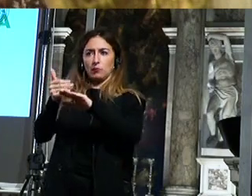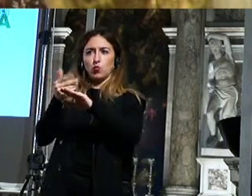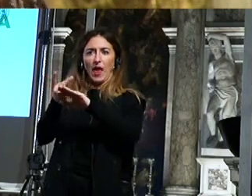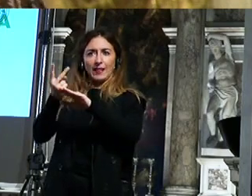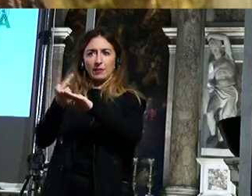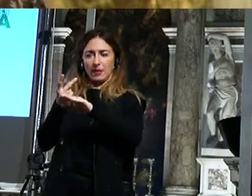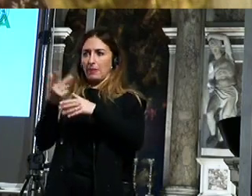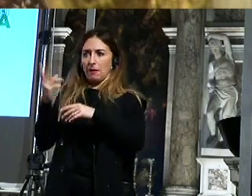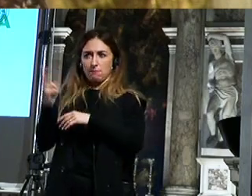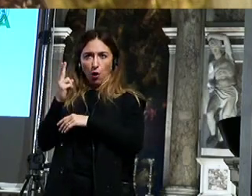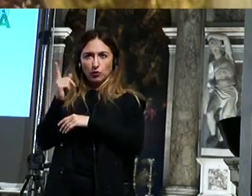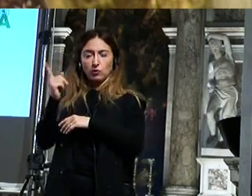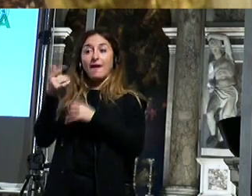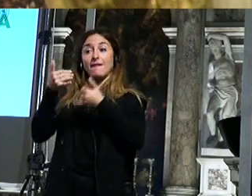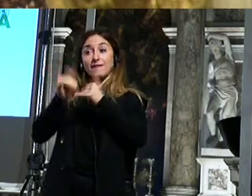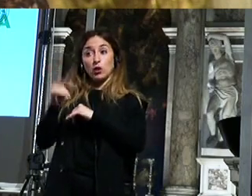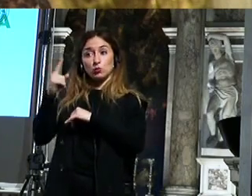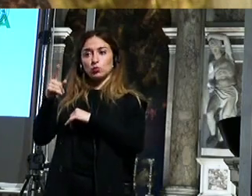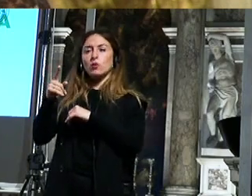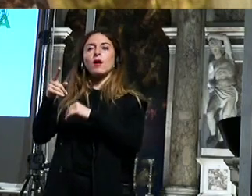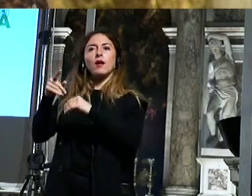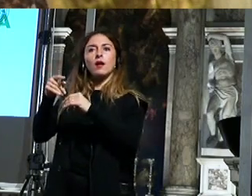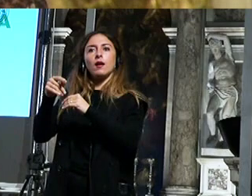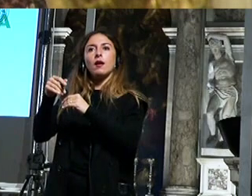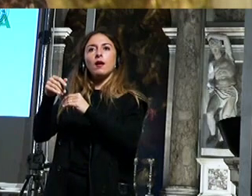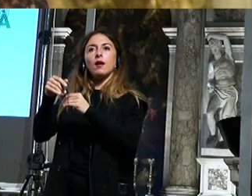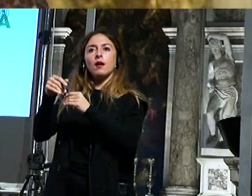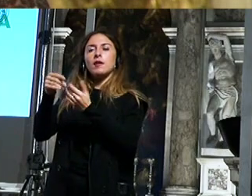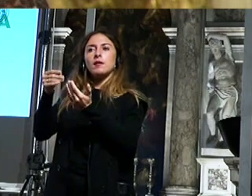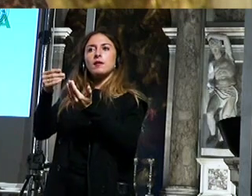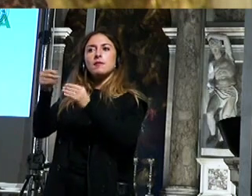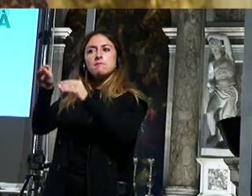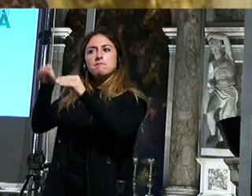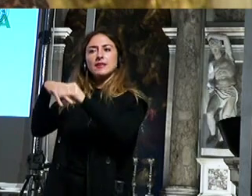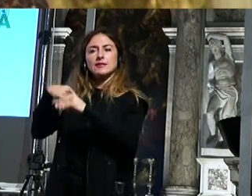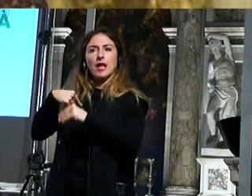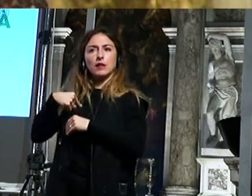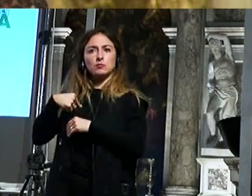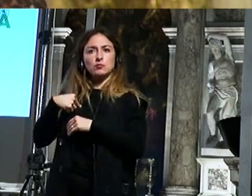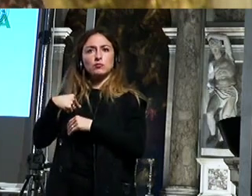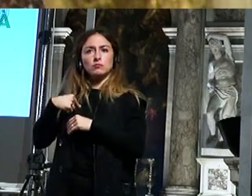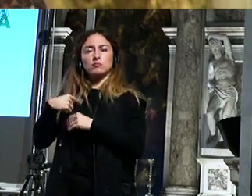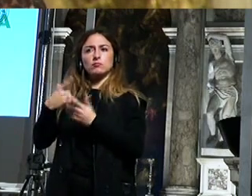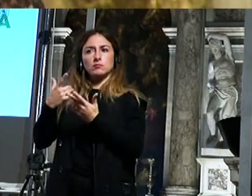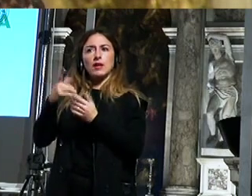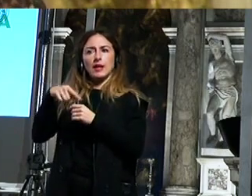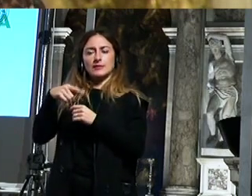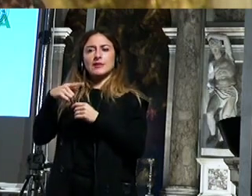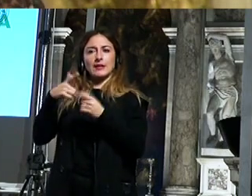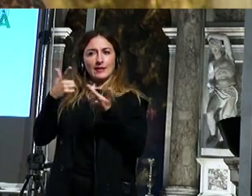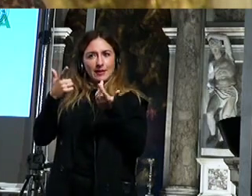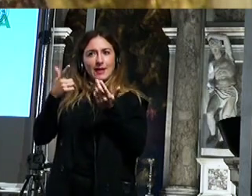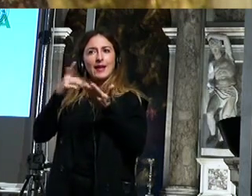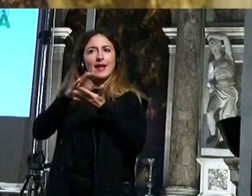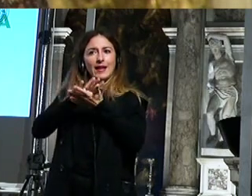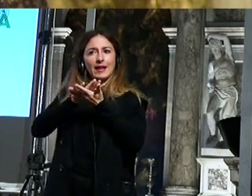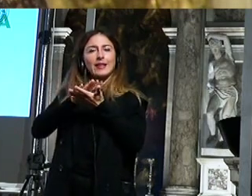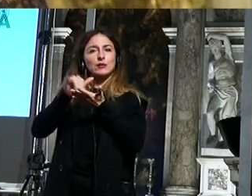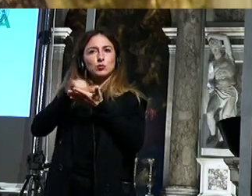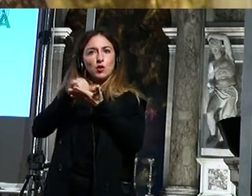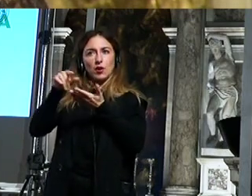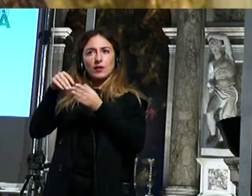to me. I wrote to my editor at The New Yorker, and she passed me the letter, and it was a beautiful letter saying that he thought his